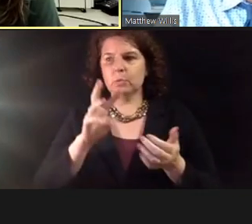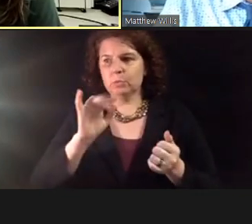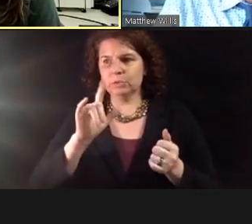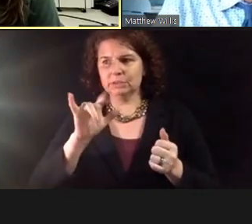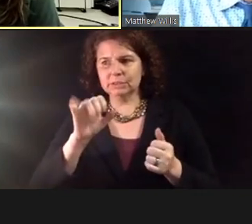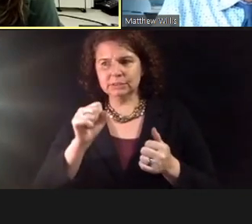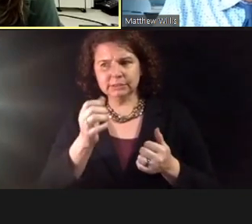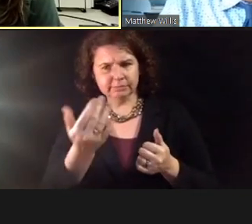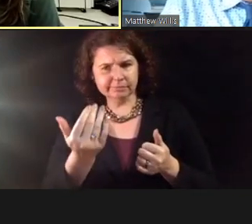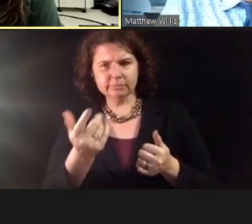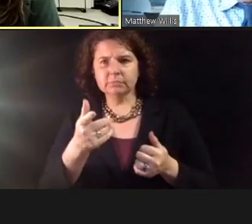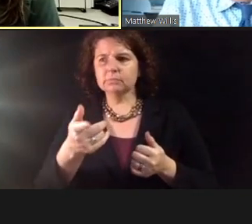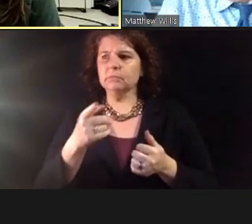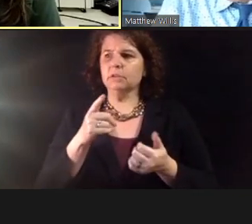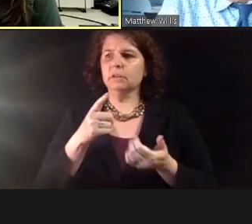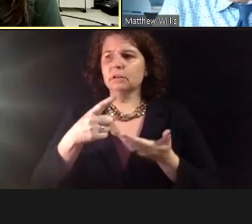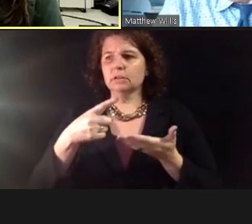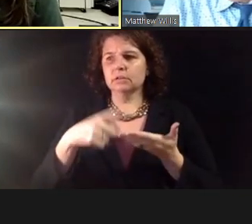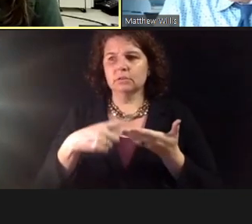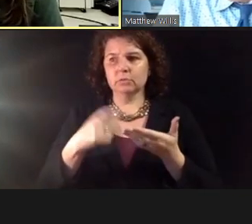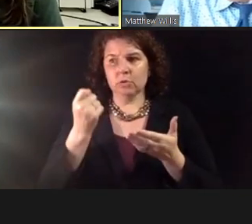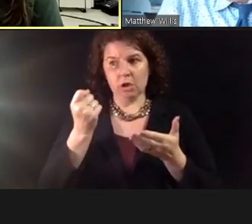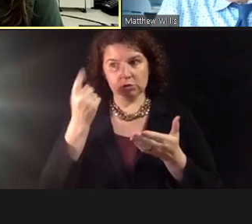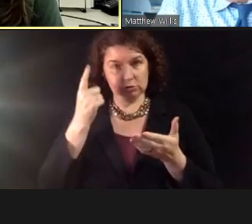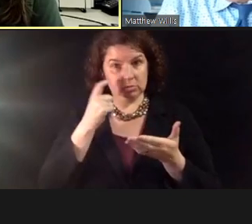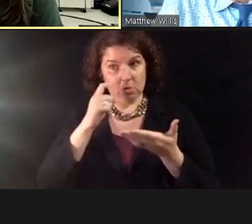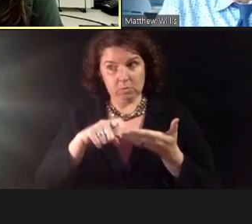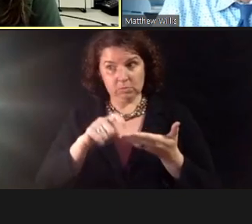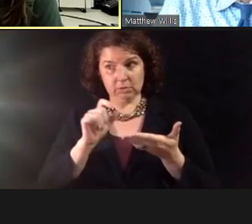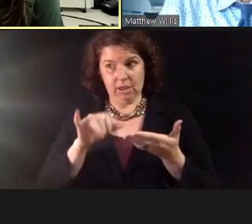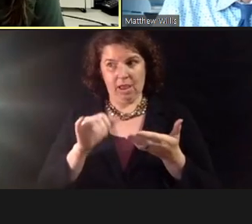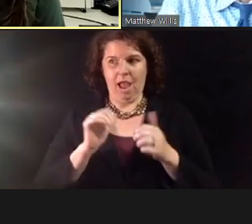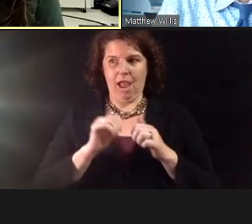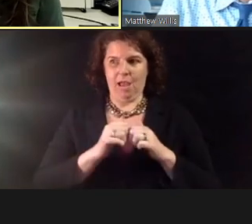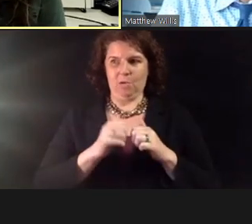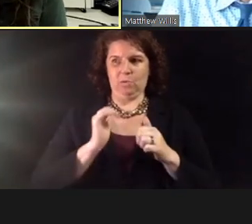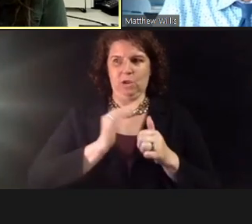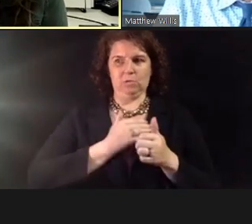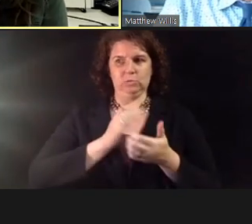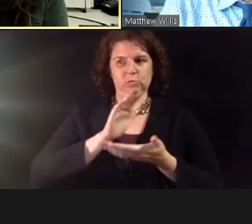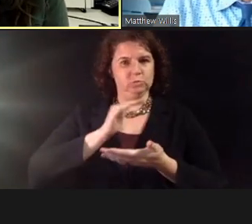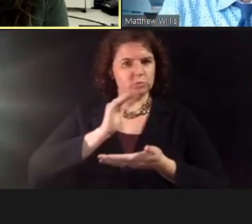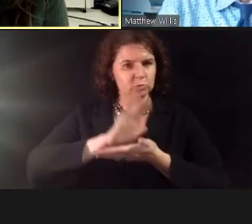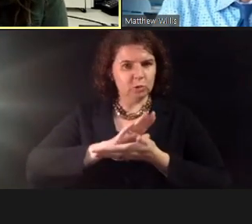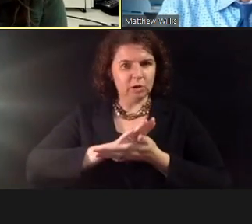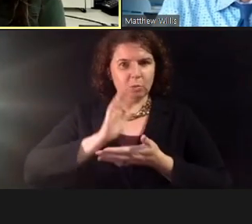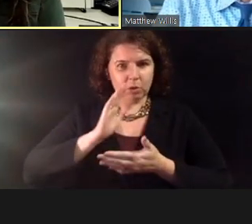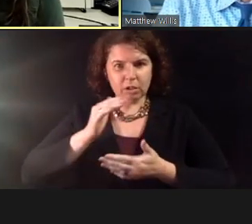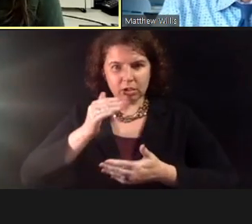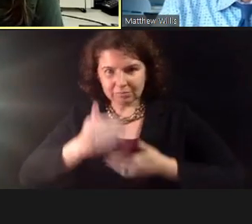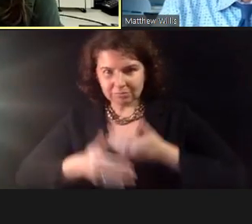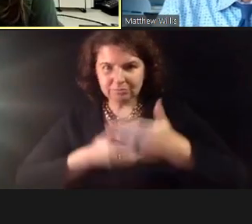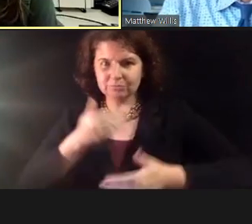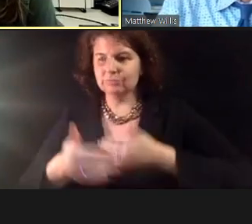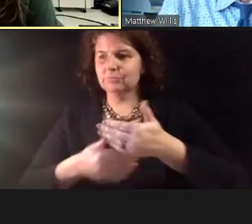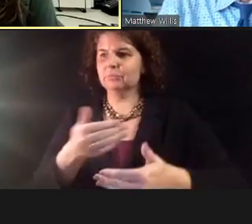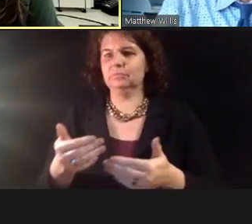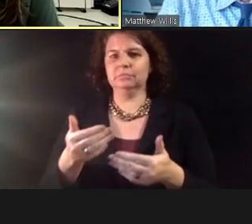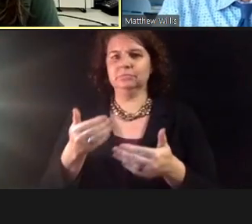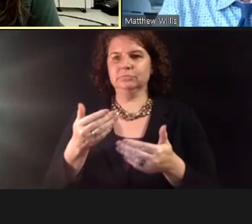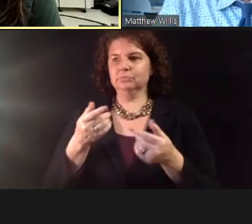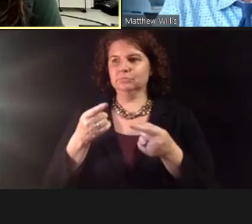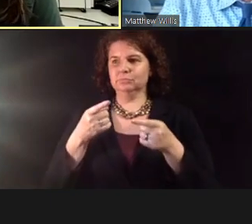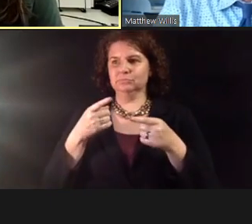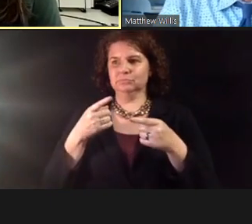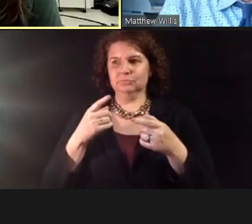schools, we know that how our schools will move forward, as well as how many of our businesses will move forward, really depends on our